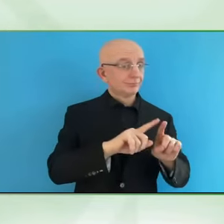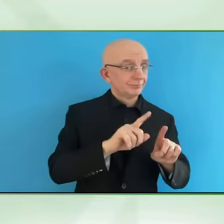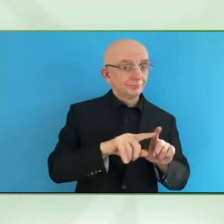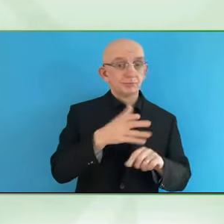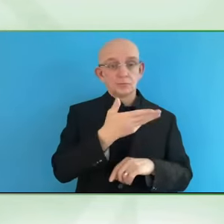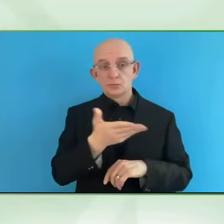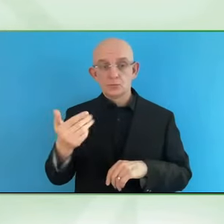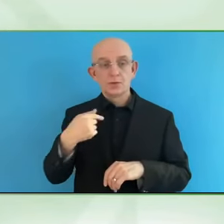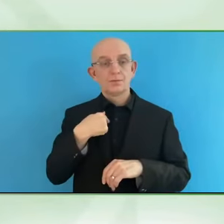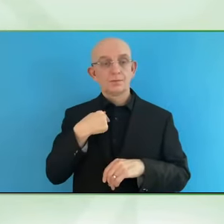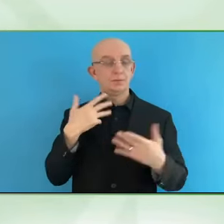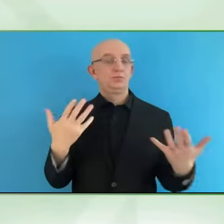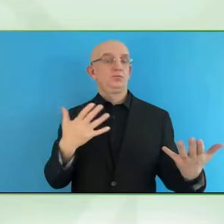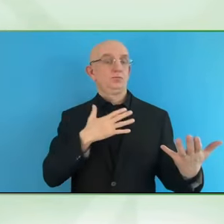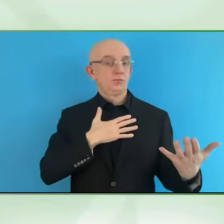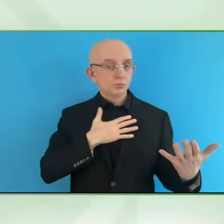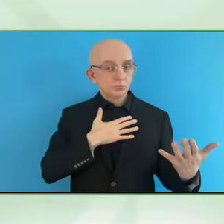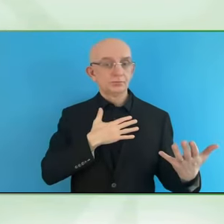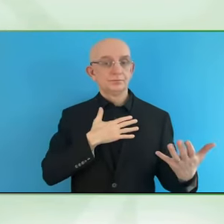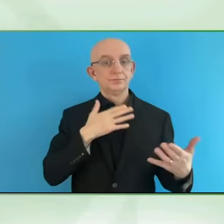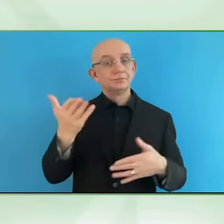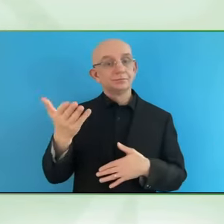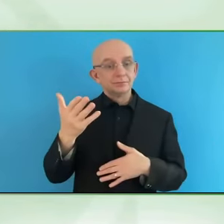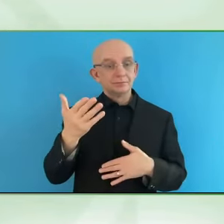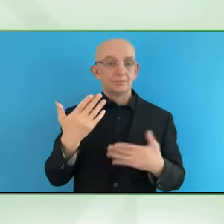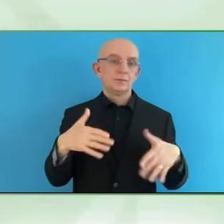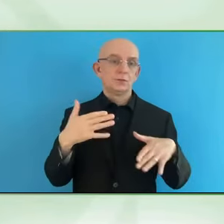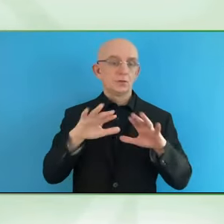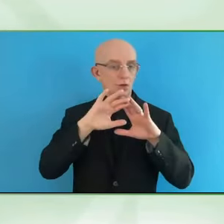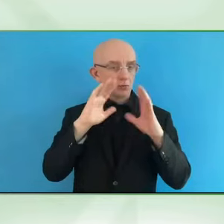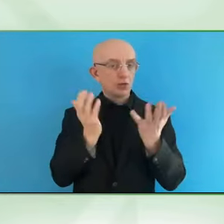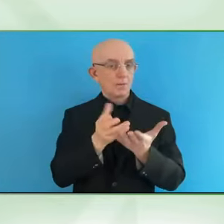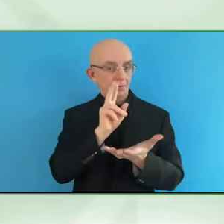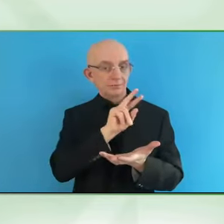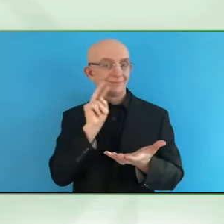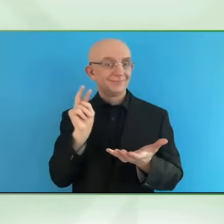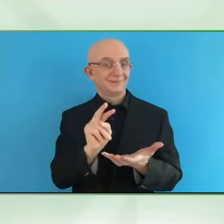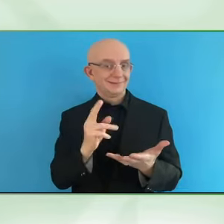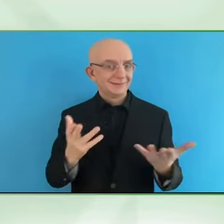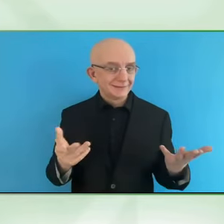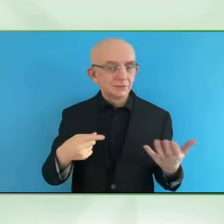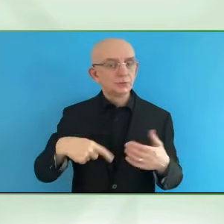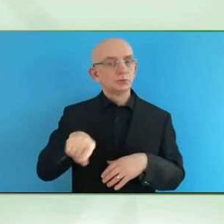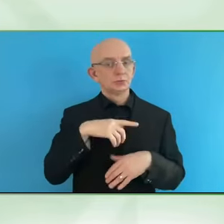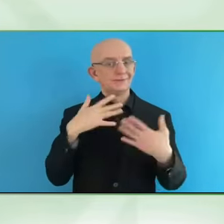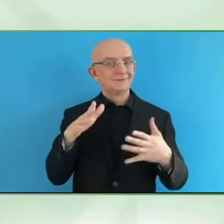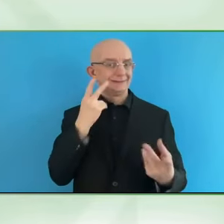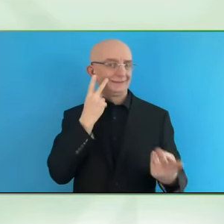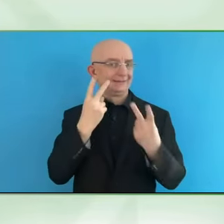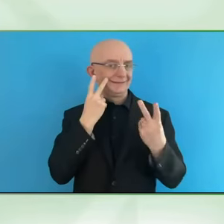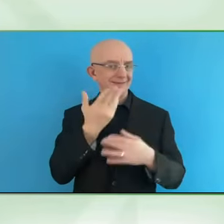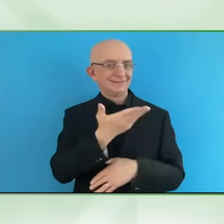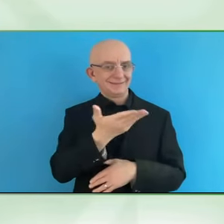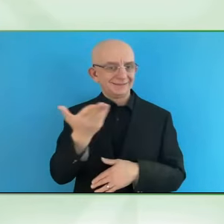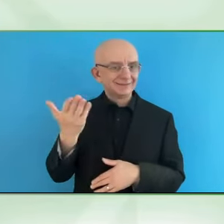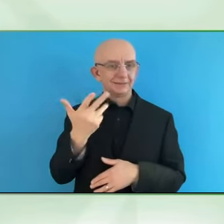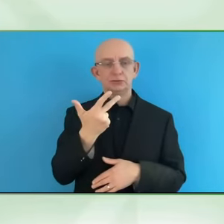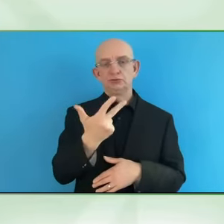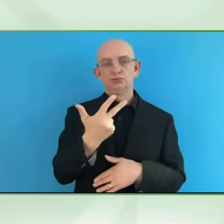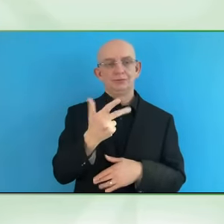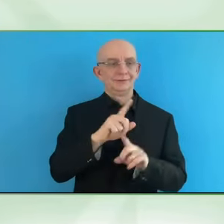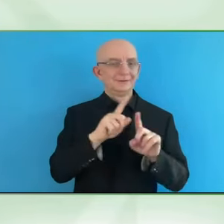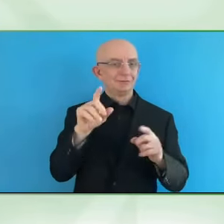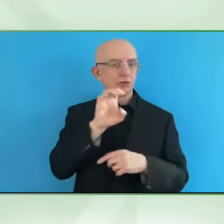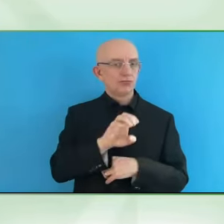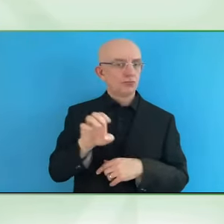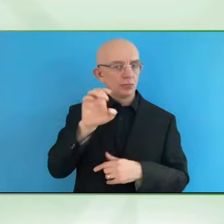affair. This is something that concerns us all. So I think the first thing to do is to establish that we are thinking about